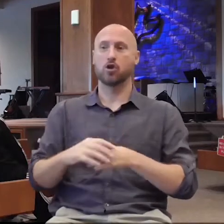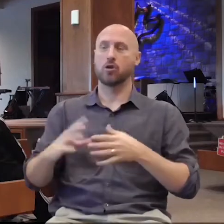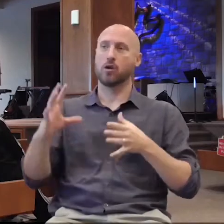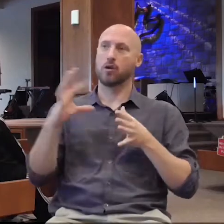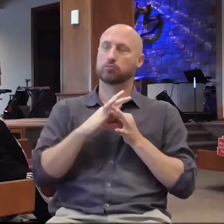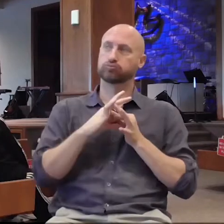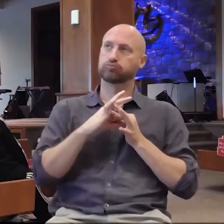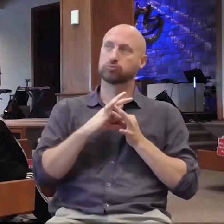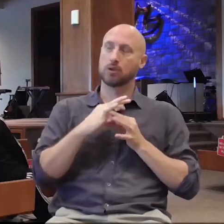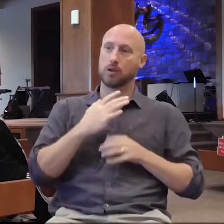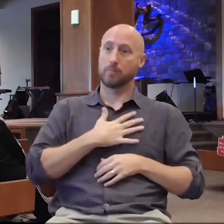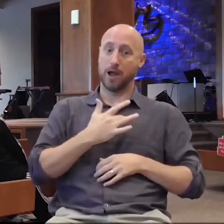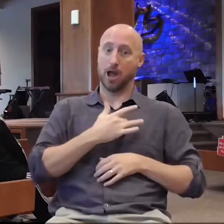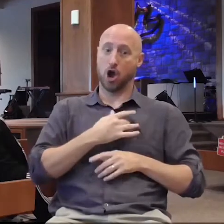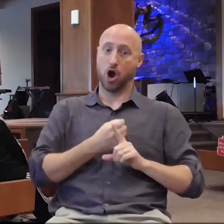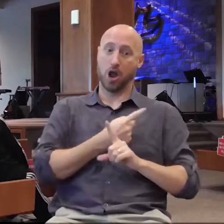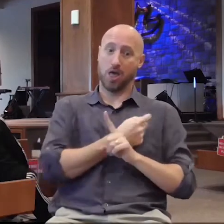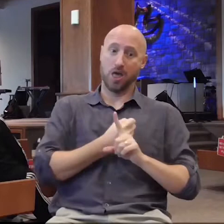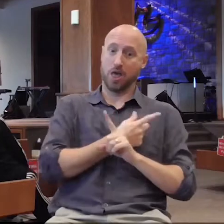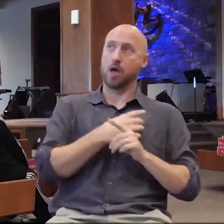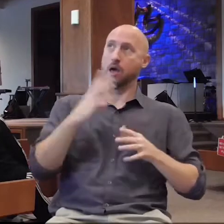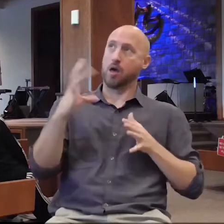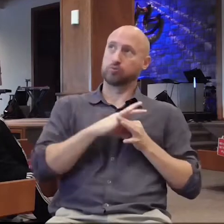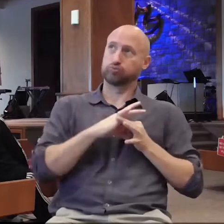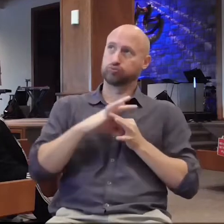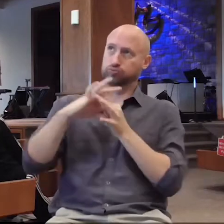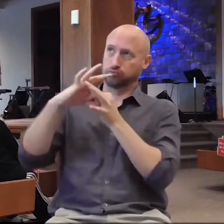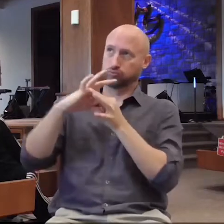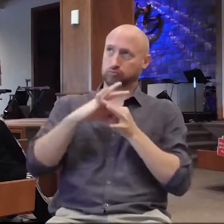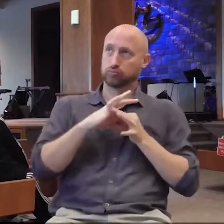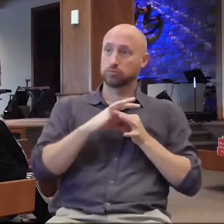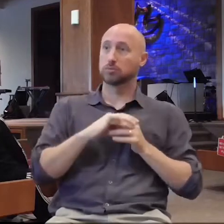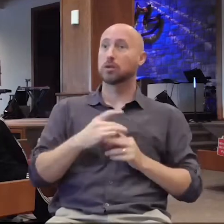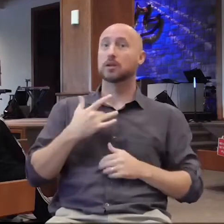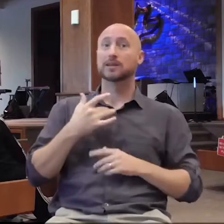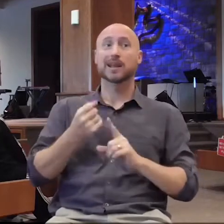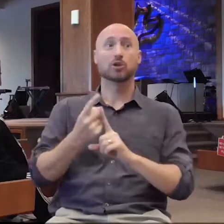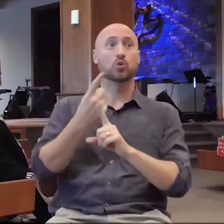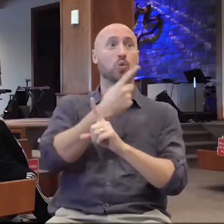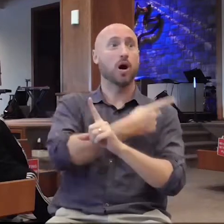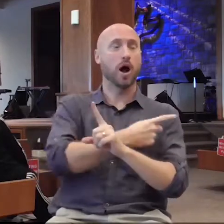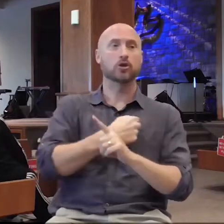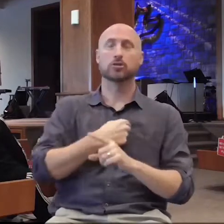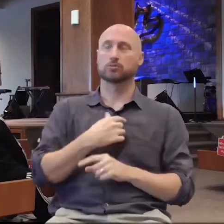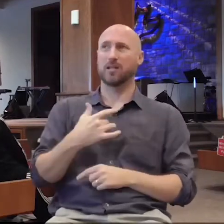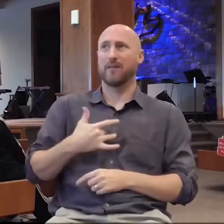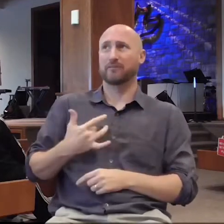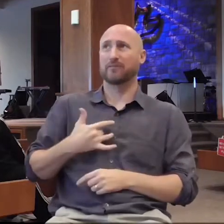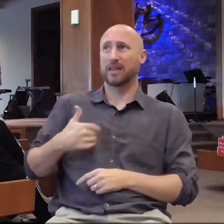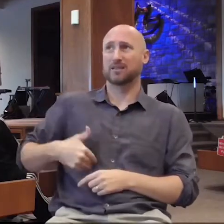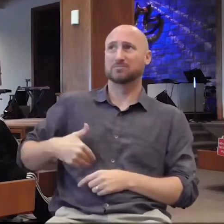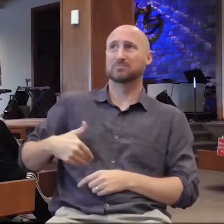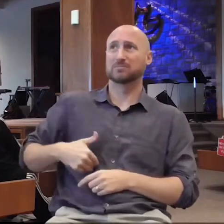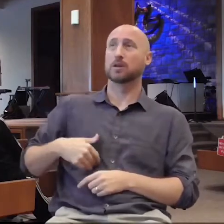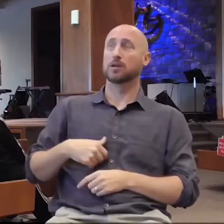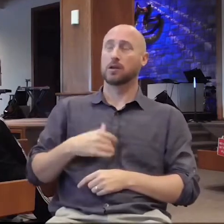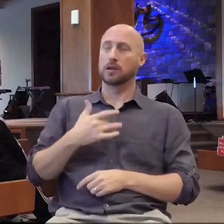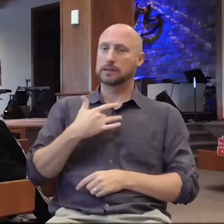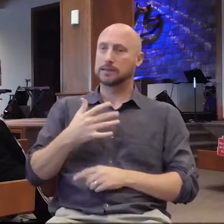heart to thee. Prone to wander, Lord, I feel it. Prone to leave the God I